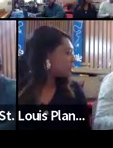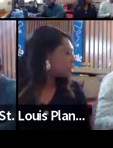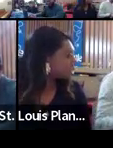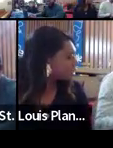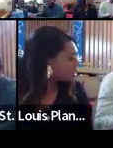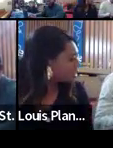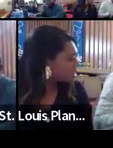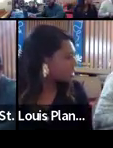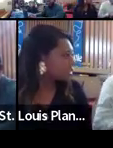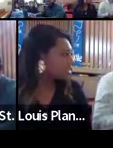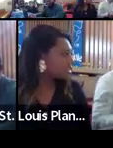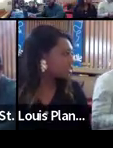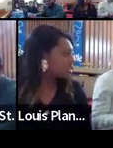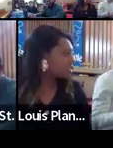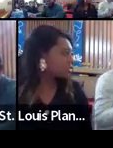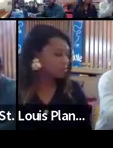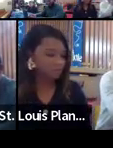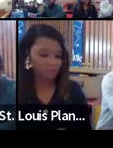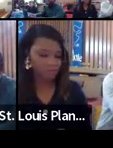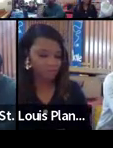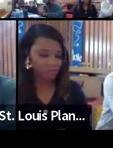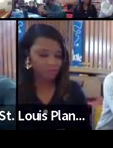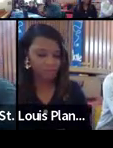For, oh, do you have recommended language, please?